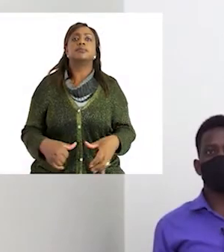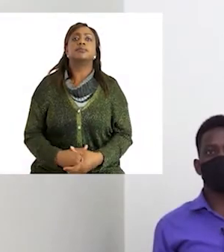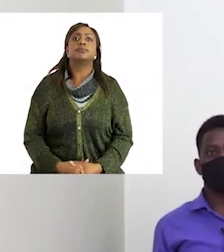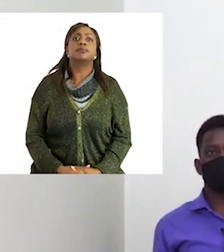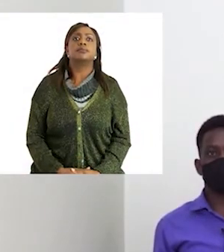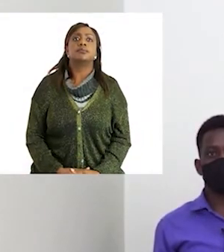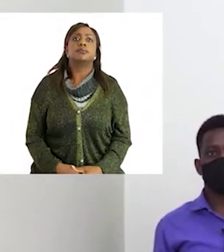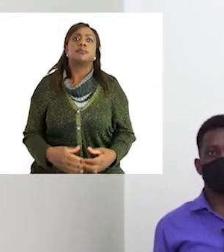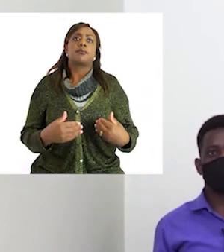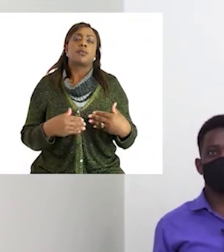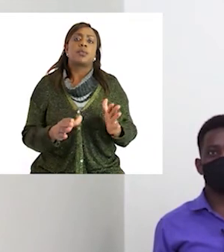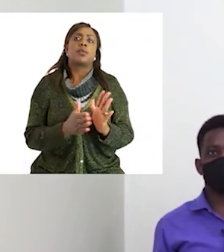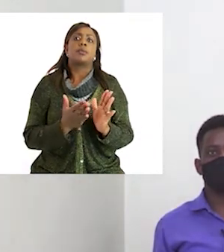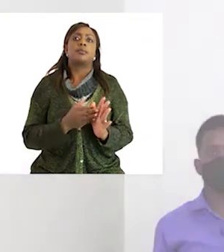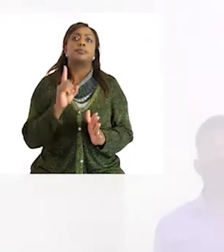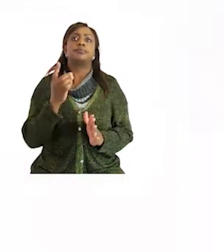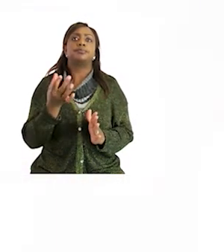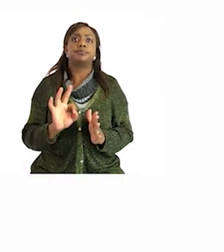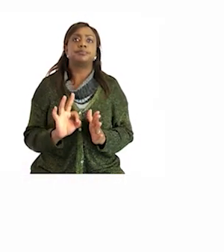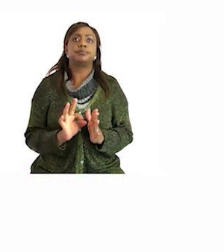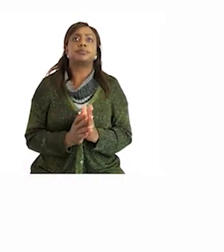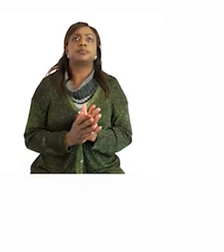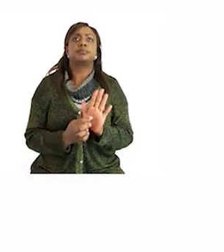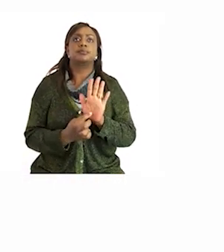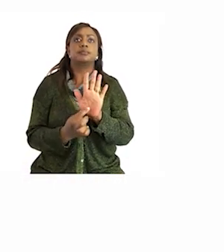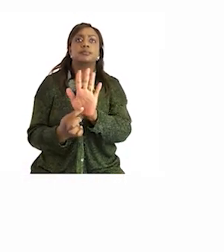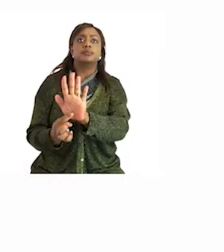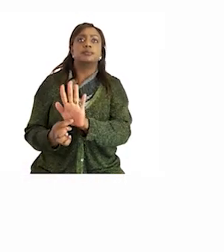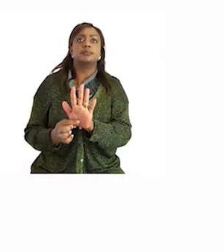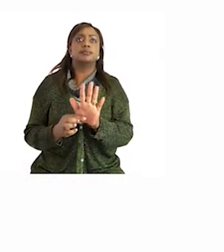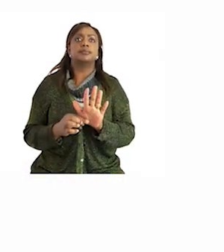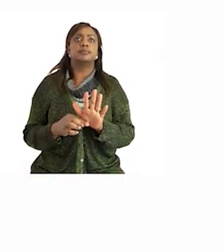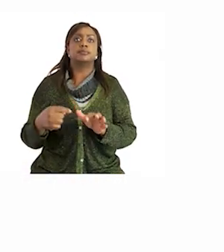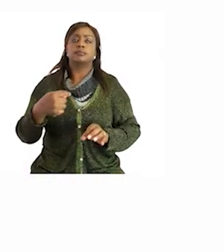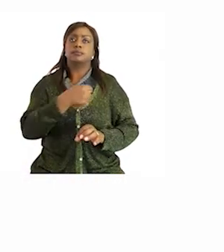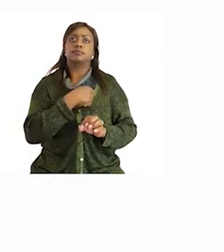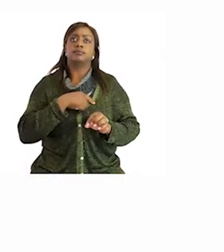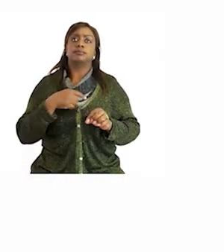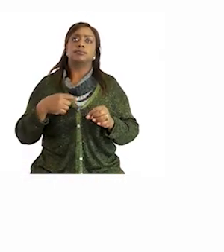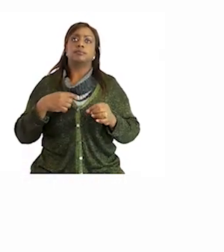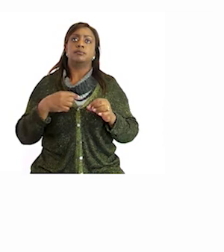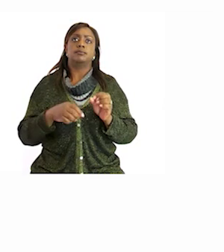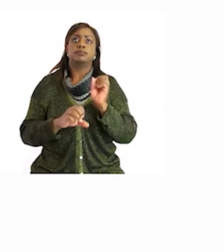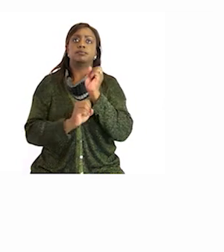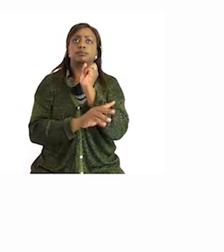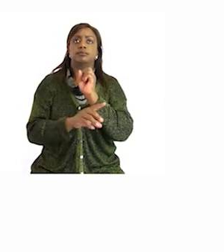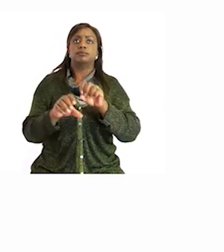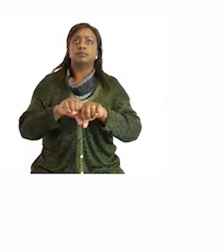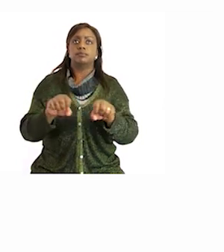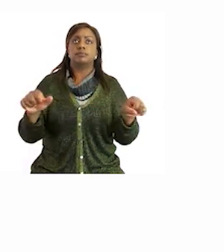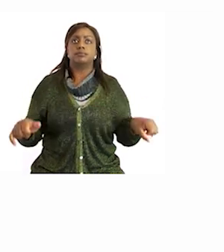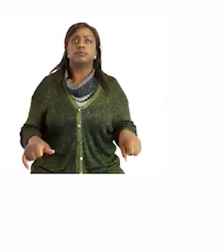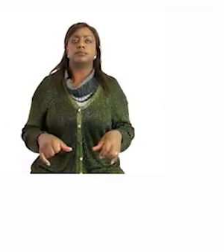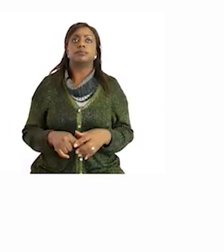Let us now turn to page 19, where we will look at the female reproductive organs.